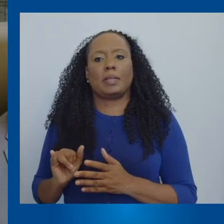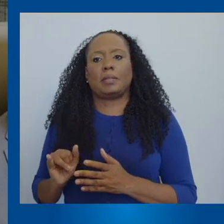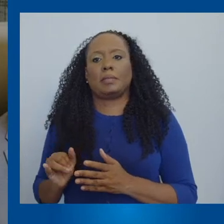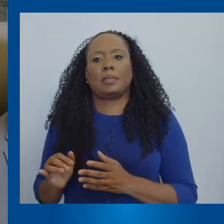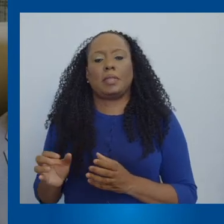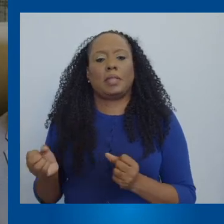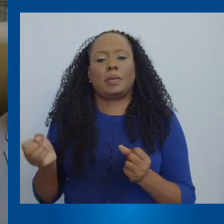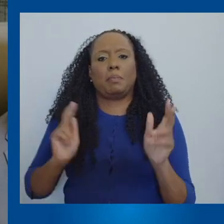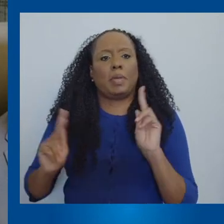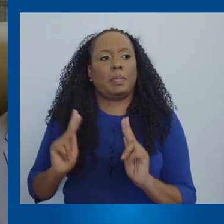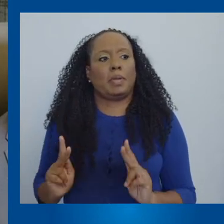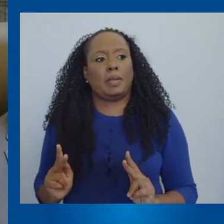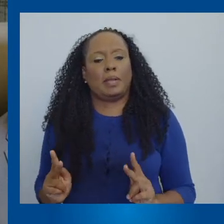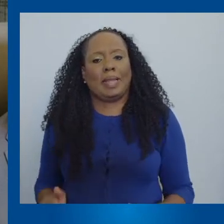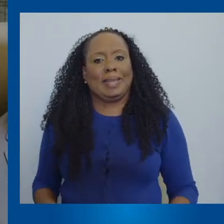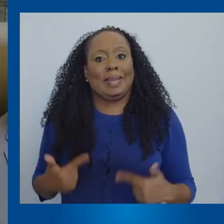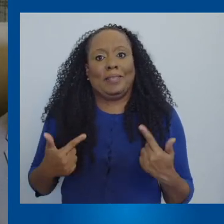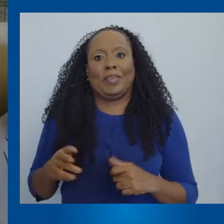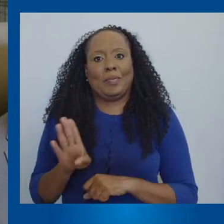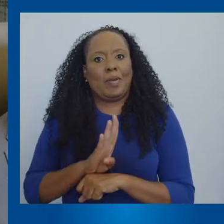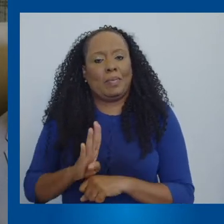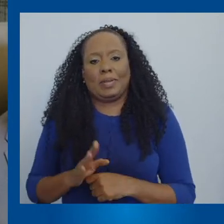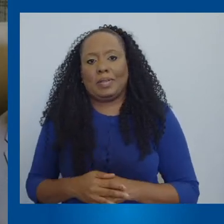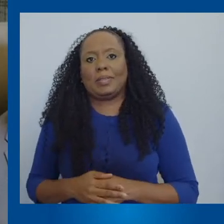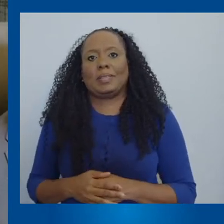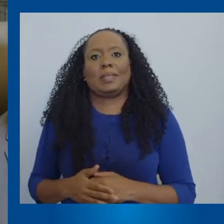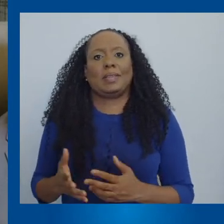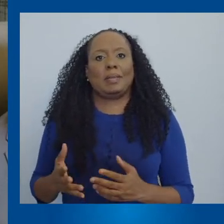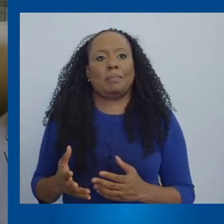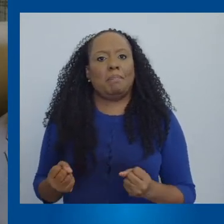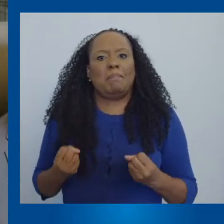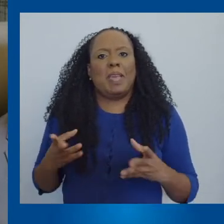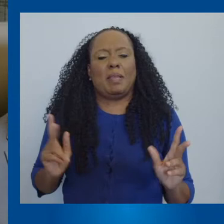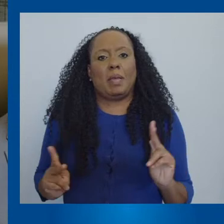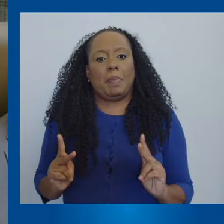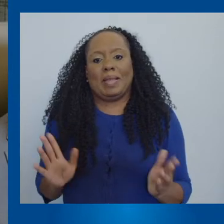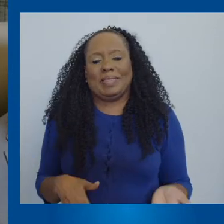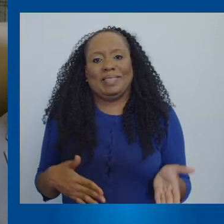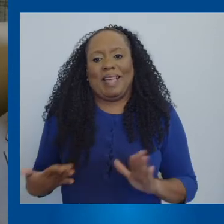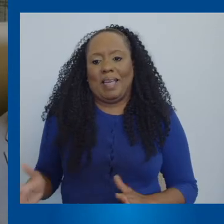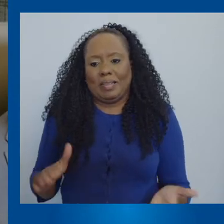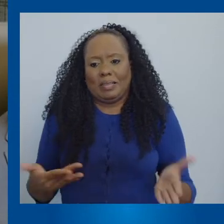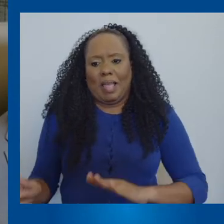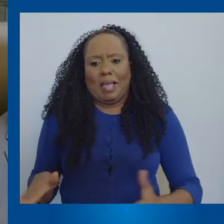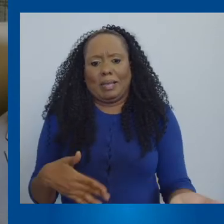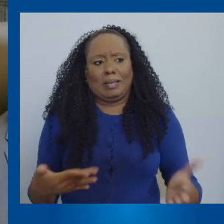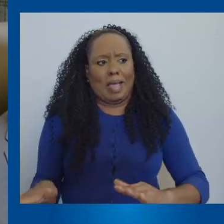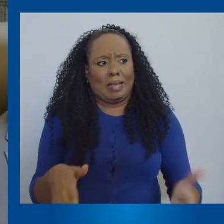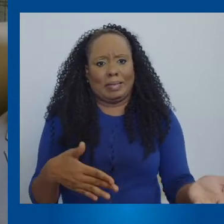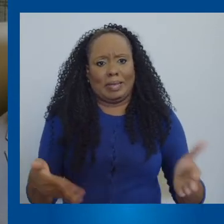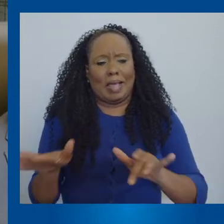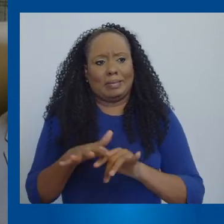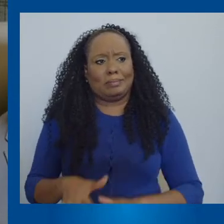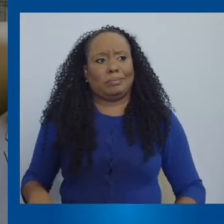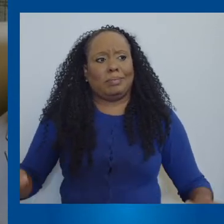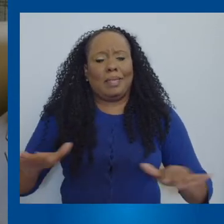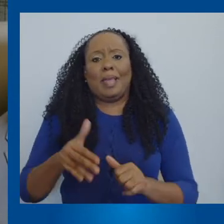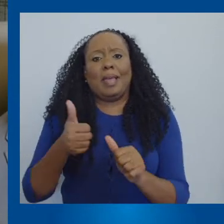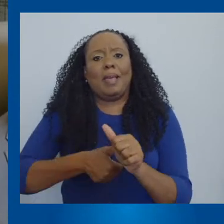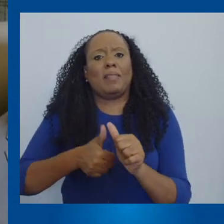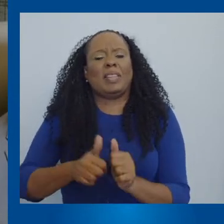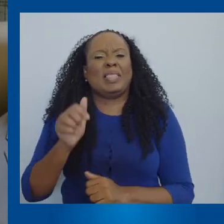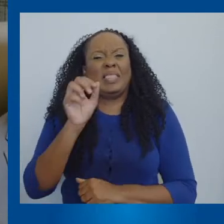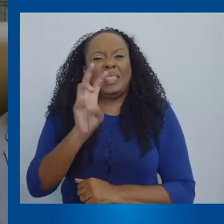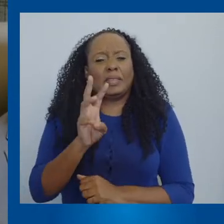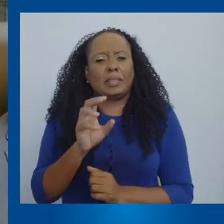AMR-related conditions. 10 people a minute lose their life because of AMR-related conditions. So every 6 seconds,